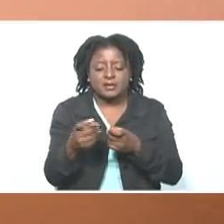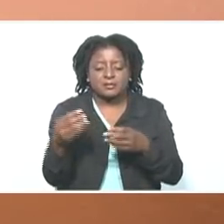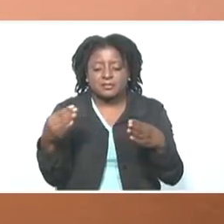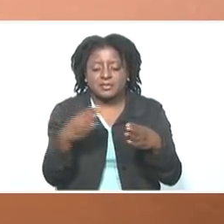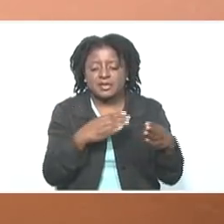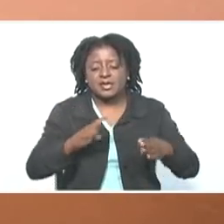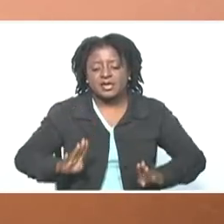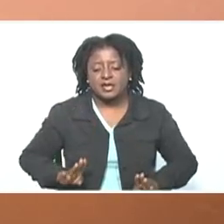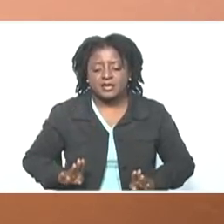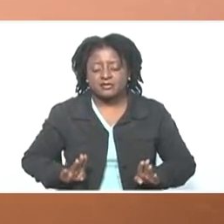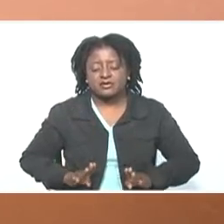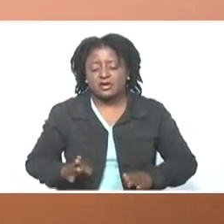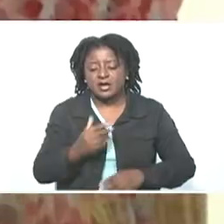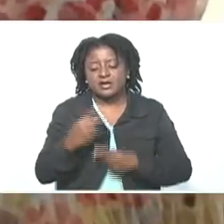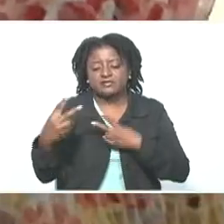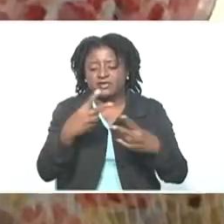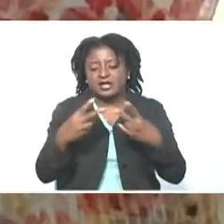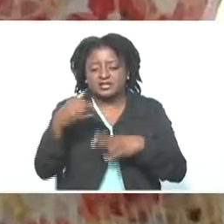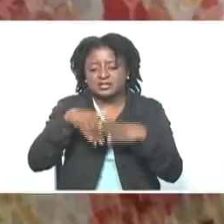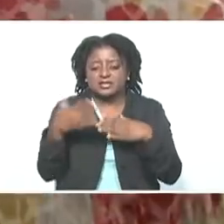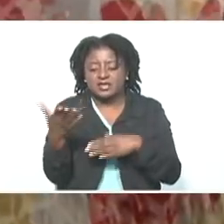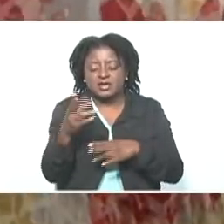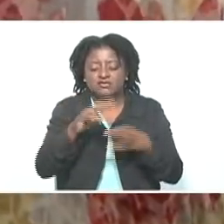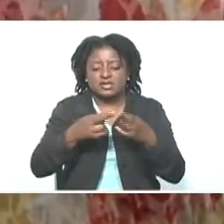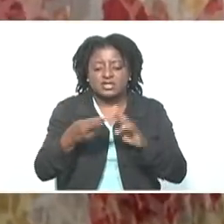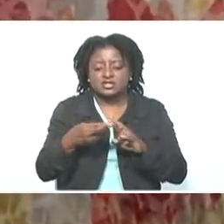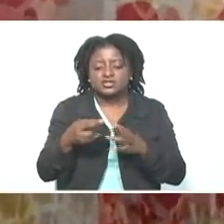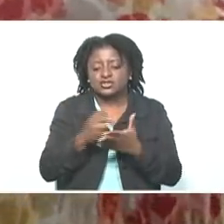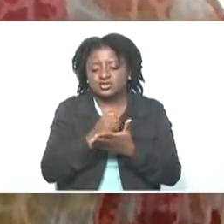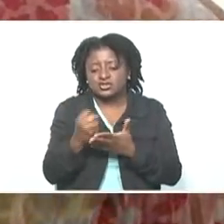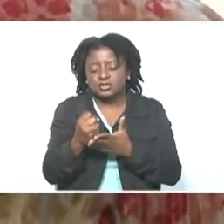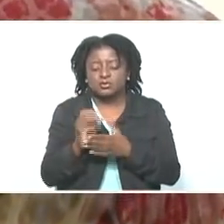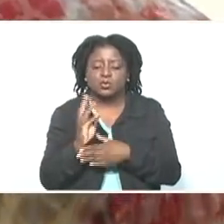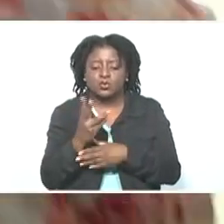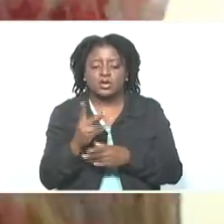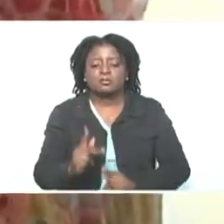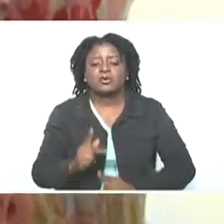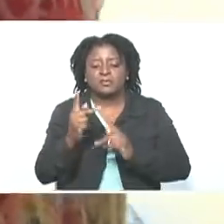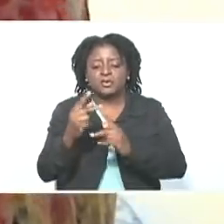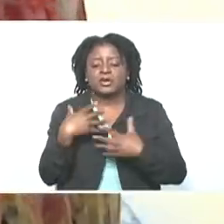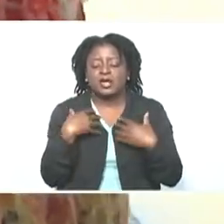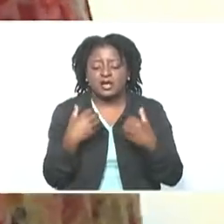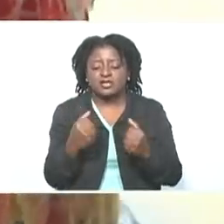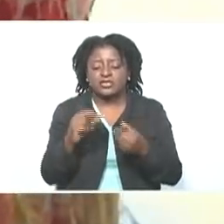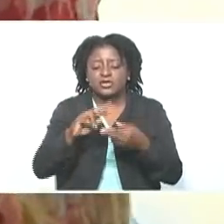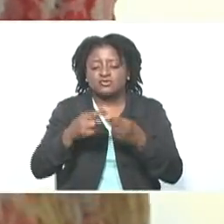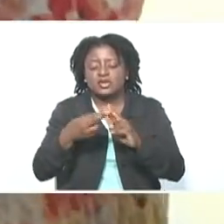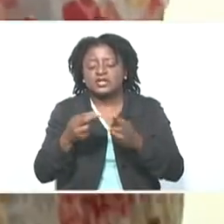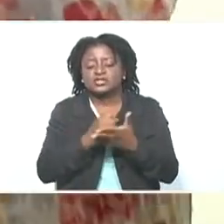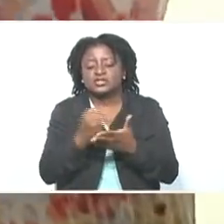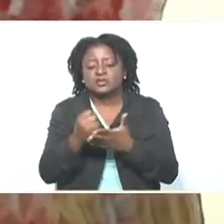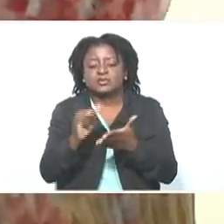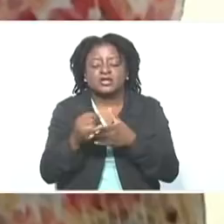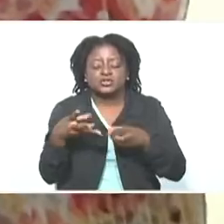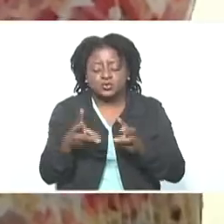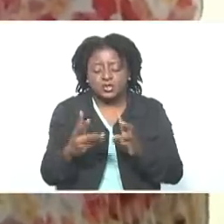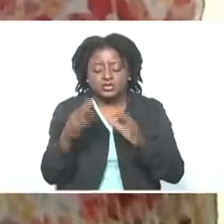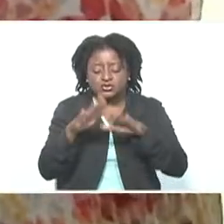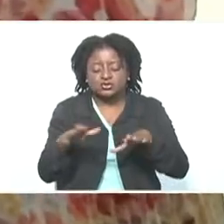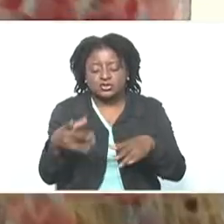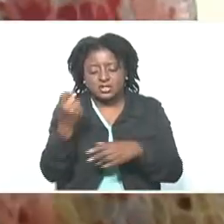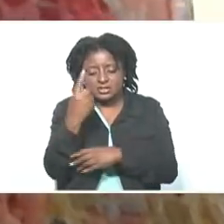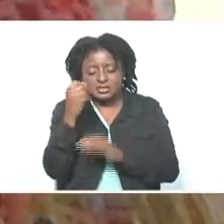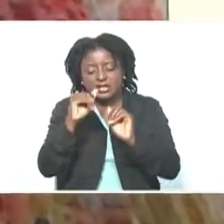violence in their relationships. We really promote healthy relationships because that's the way, if children understand how to have a